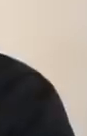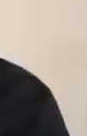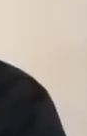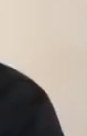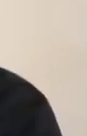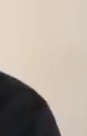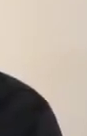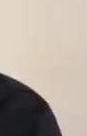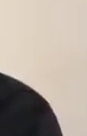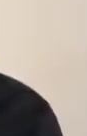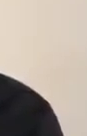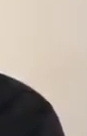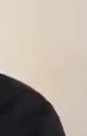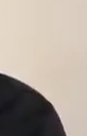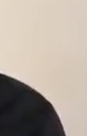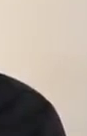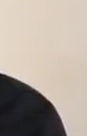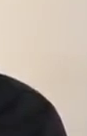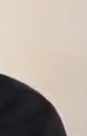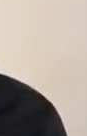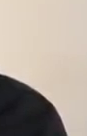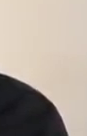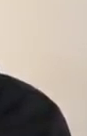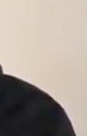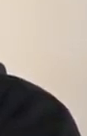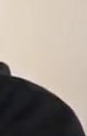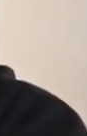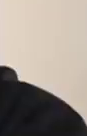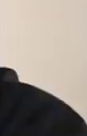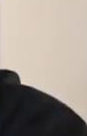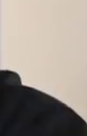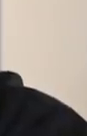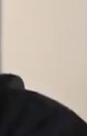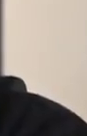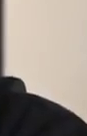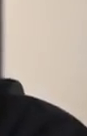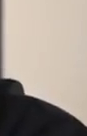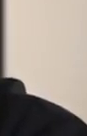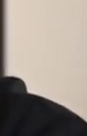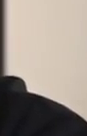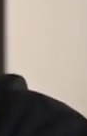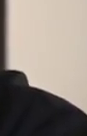is following up that case, so we are grateful that they are following it up.